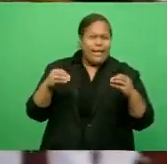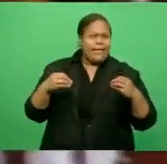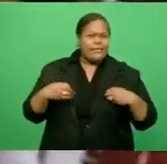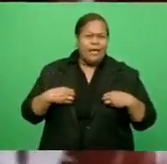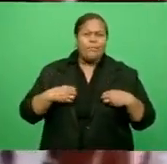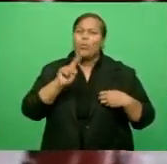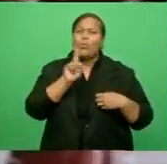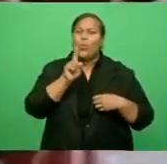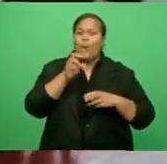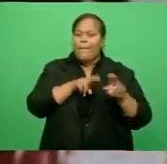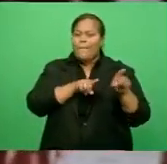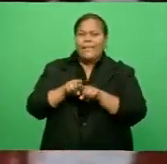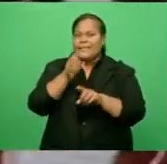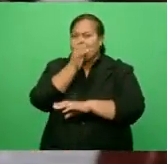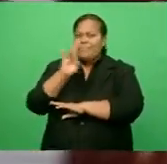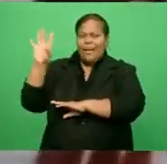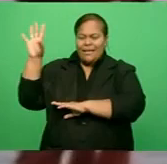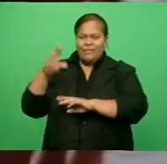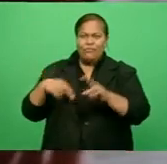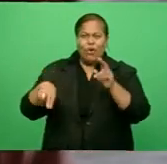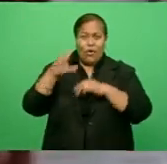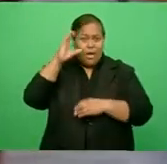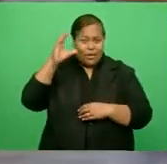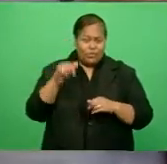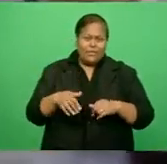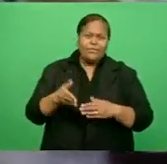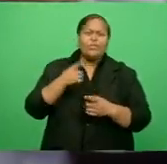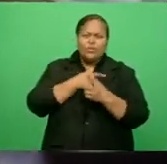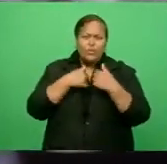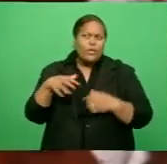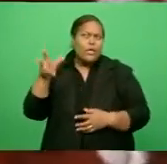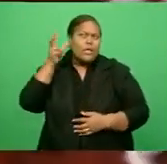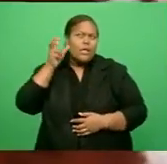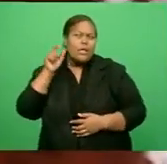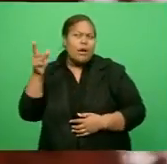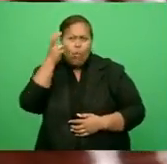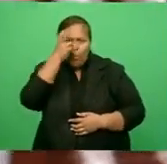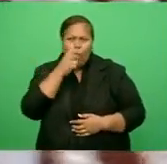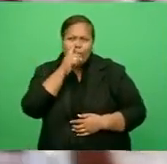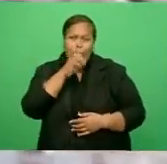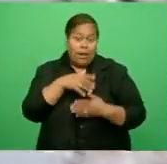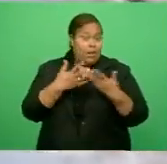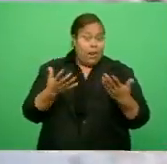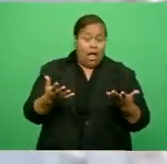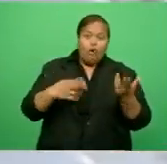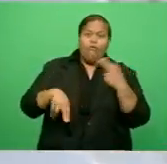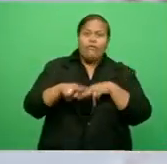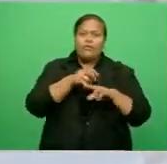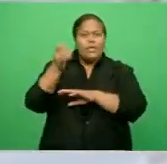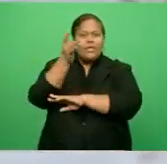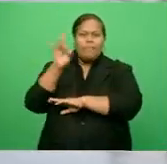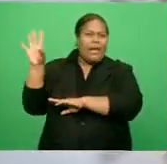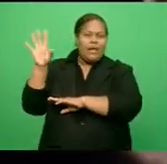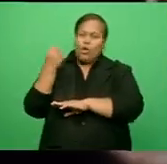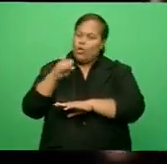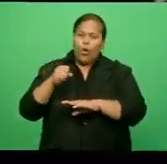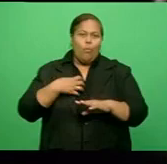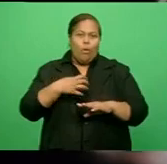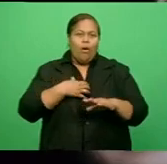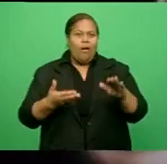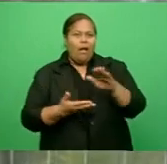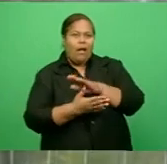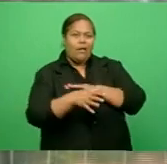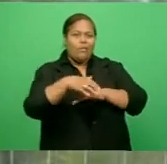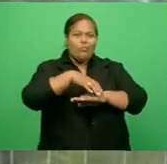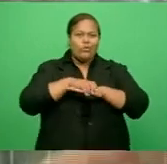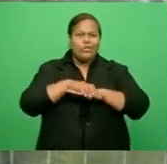independence at the time. We would hear the elders say, Fiji is now a republic and a nation no longer under British rule. But to us young people,